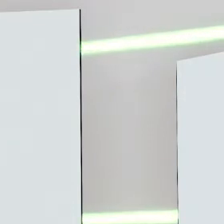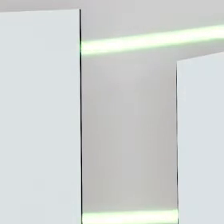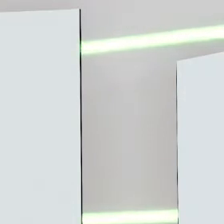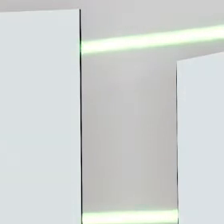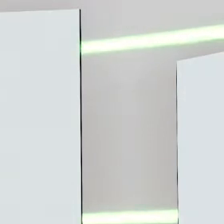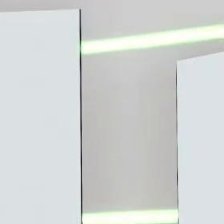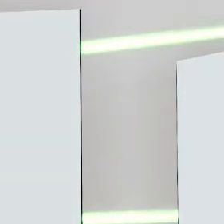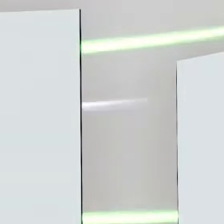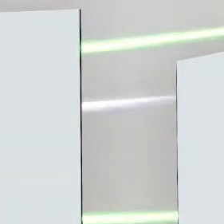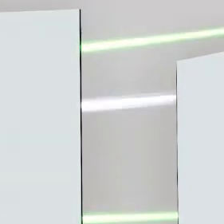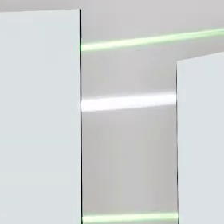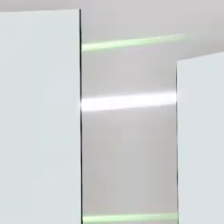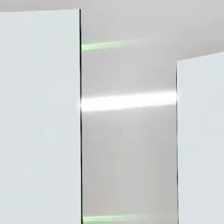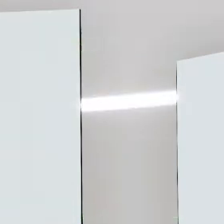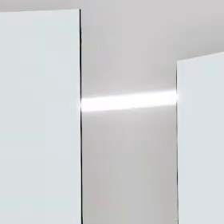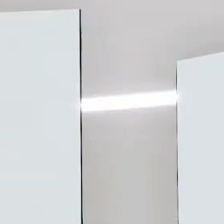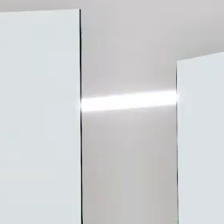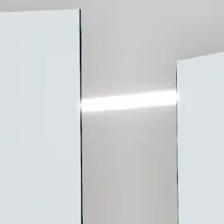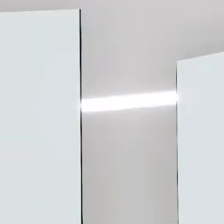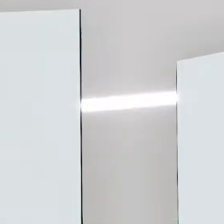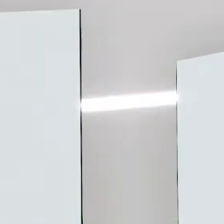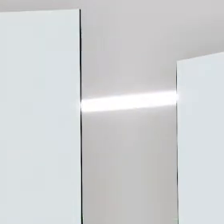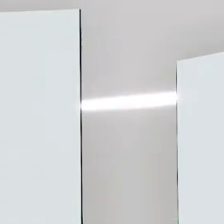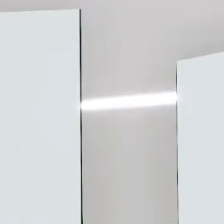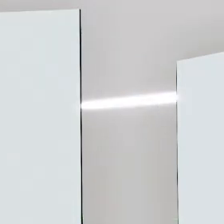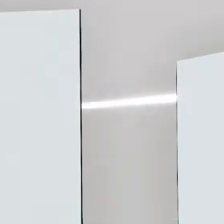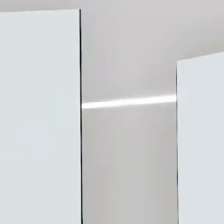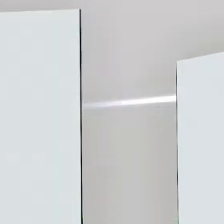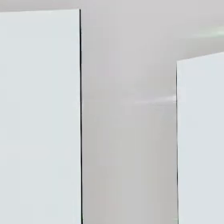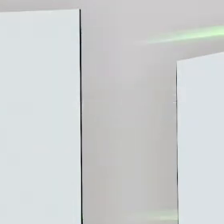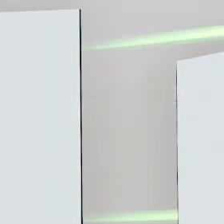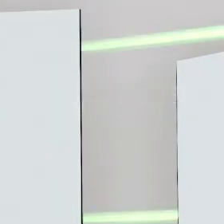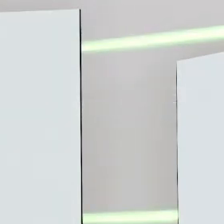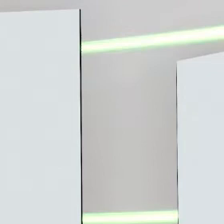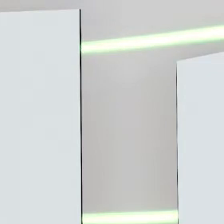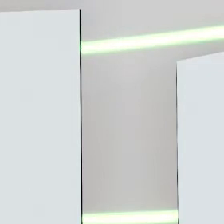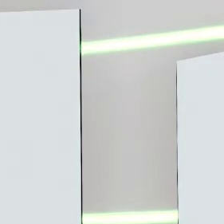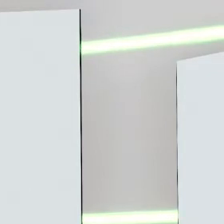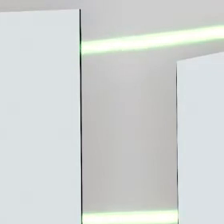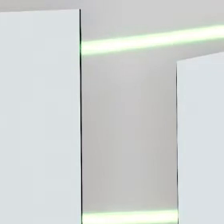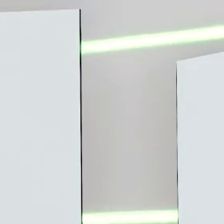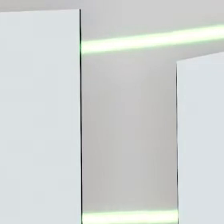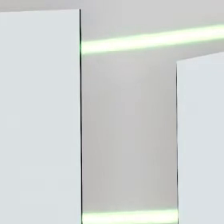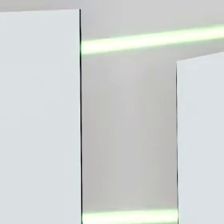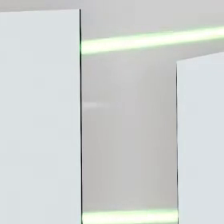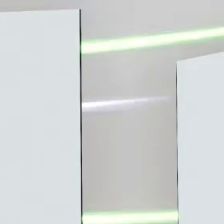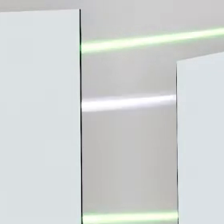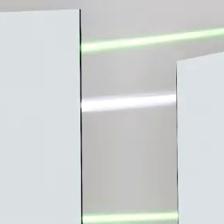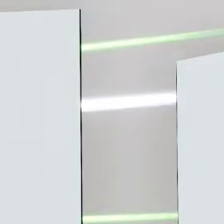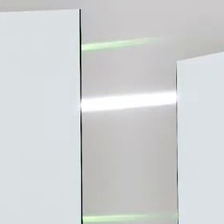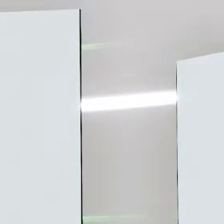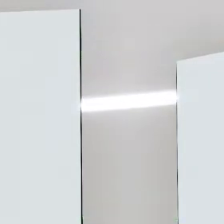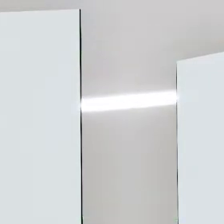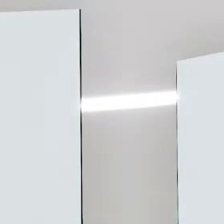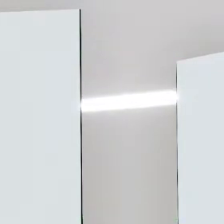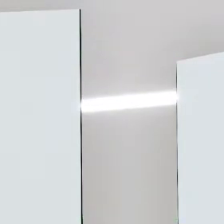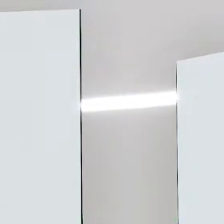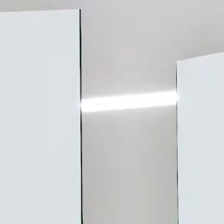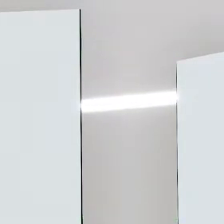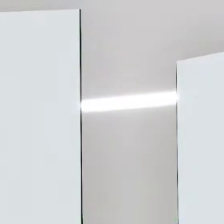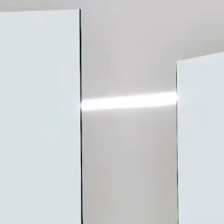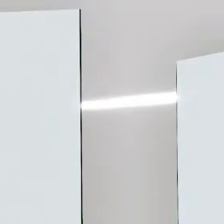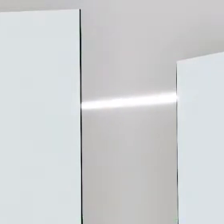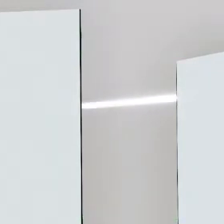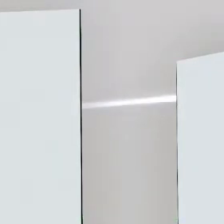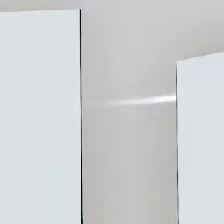and grayish hair. And I am dialing in today from Belgium. I'm also very excited to